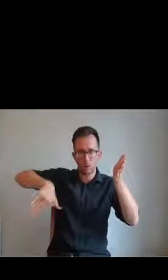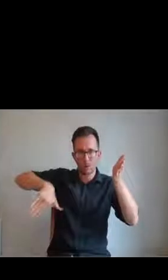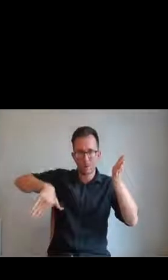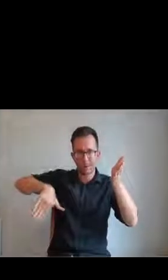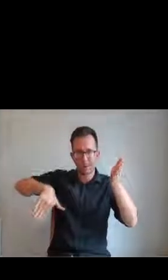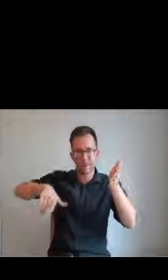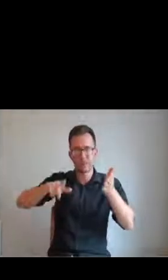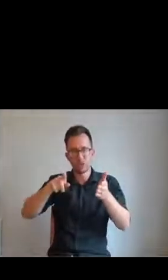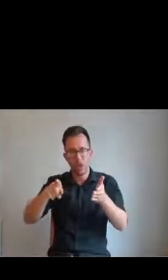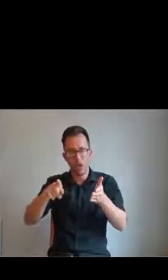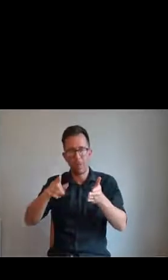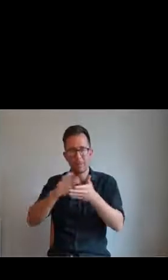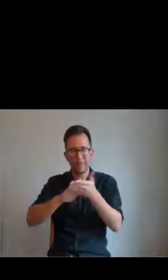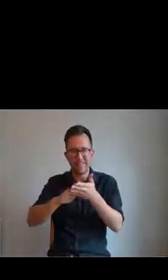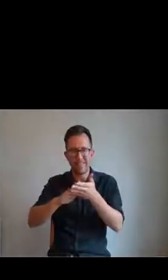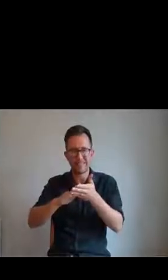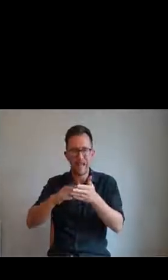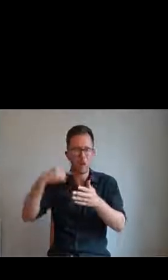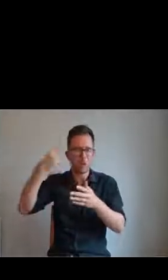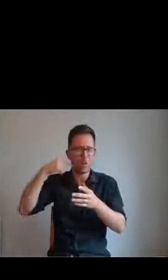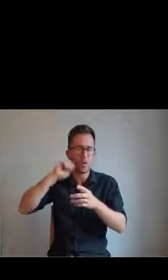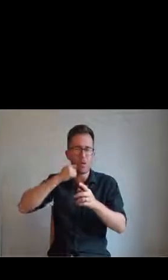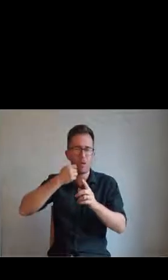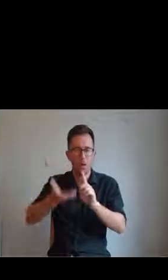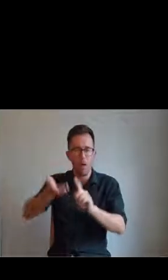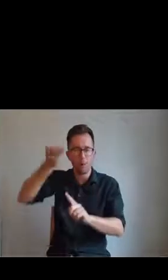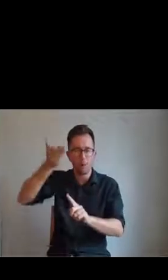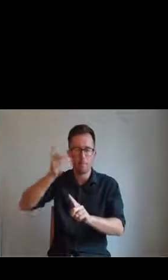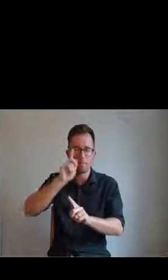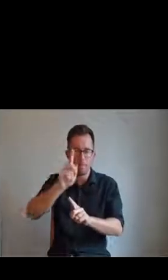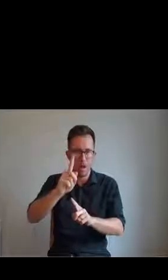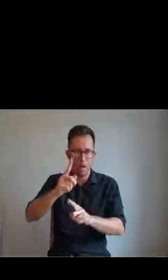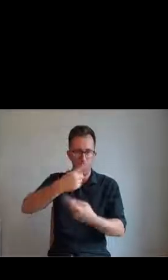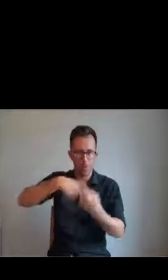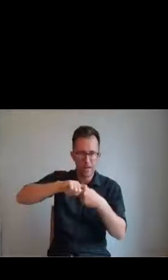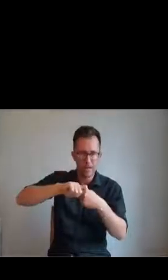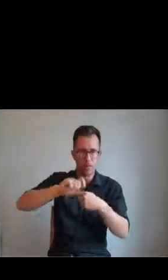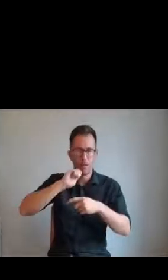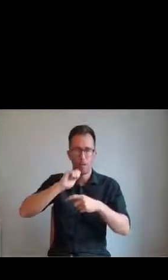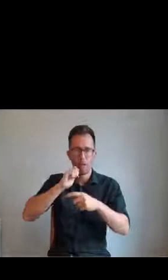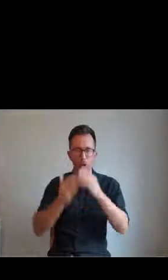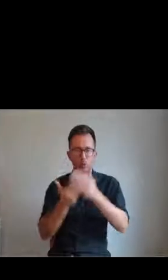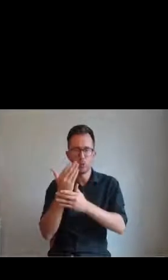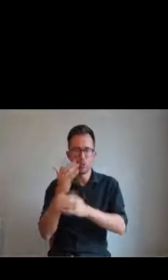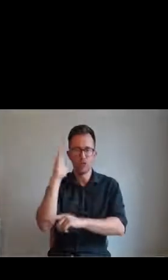so fencing and additional planting are proposed to help conceal Lower Thames crossing.